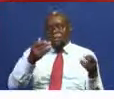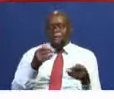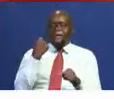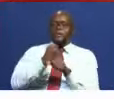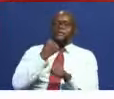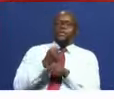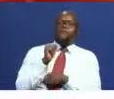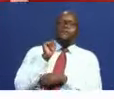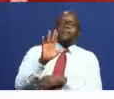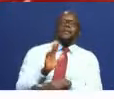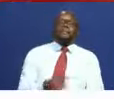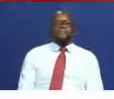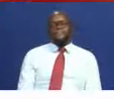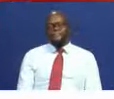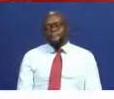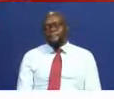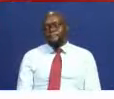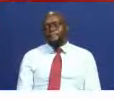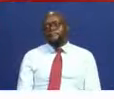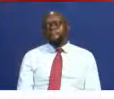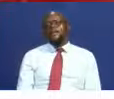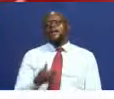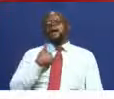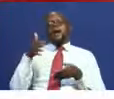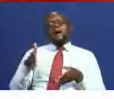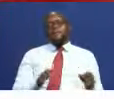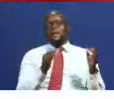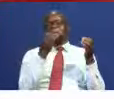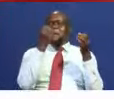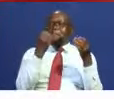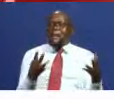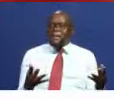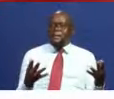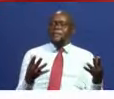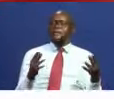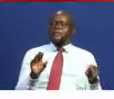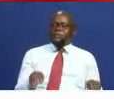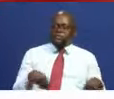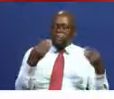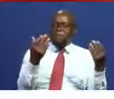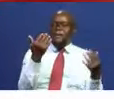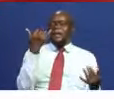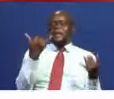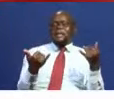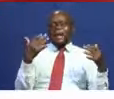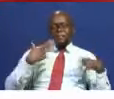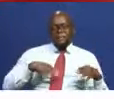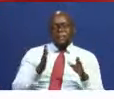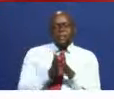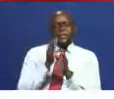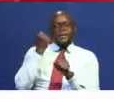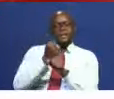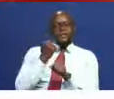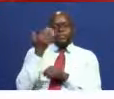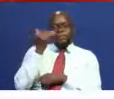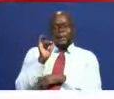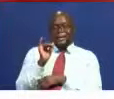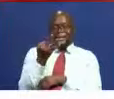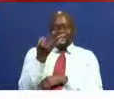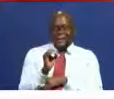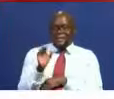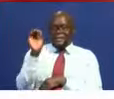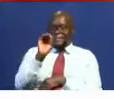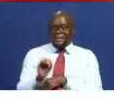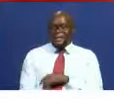with jobs. There are ways, Mr. Speaker, of providing these young people with jobs, because